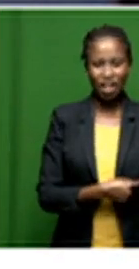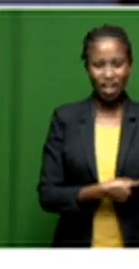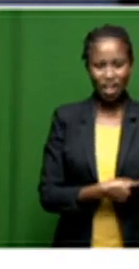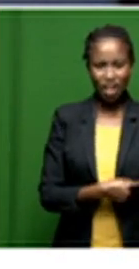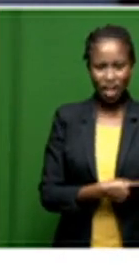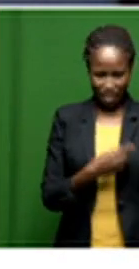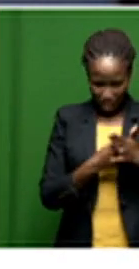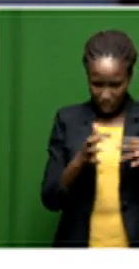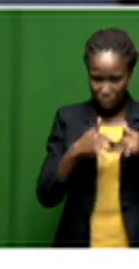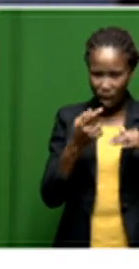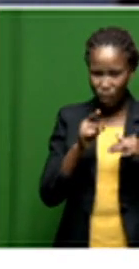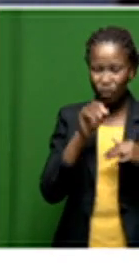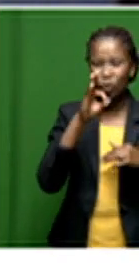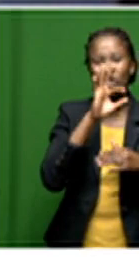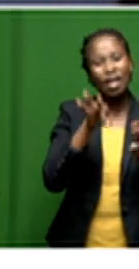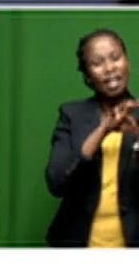for future elections?